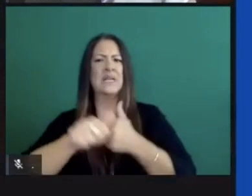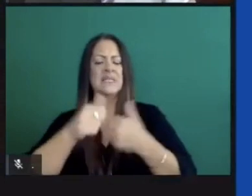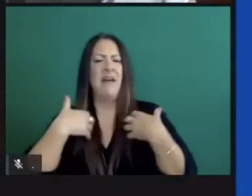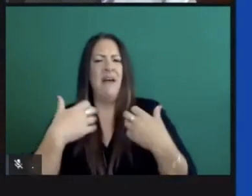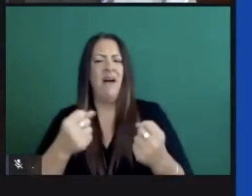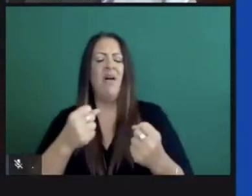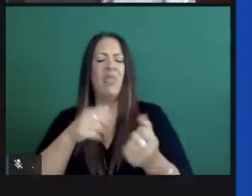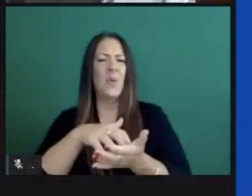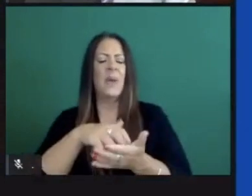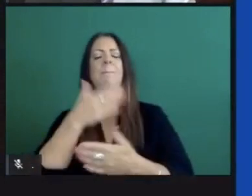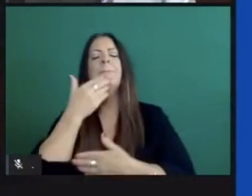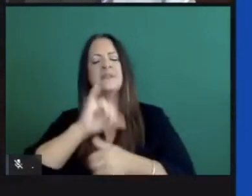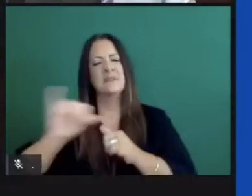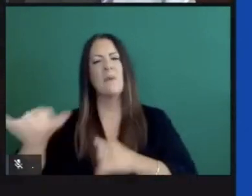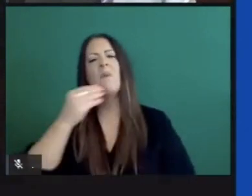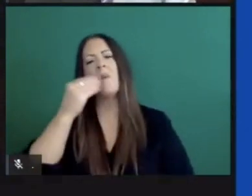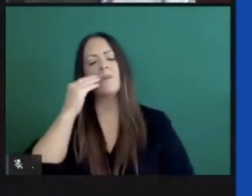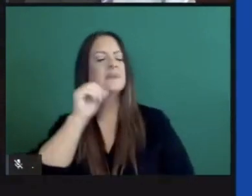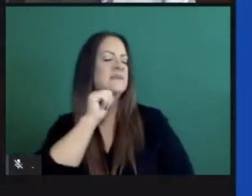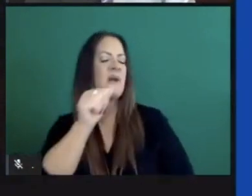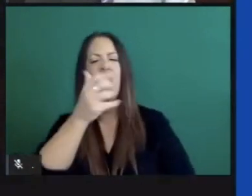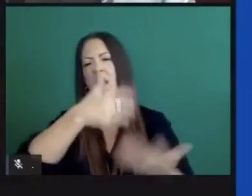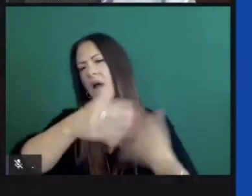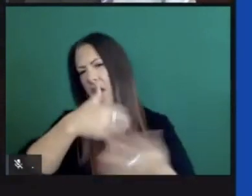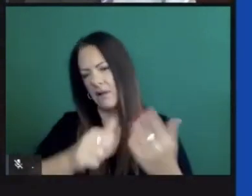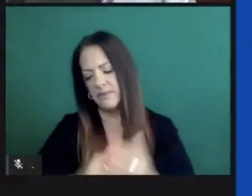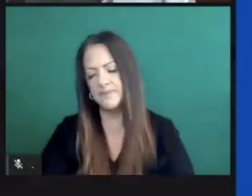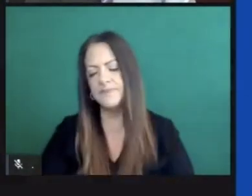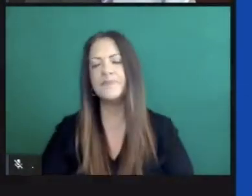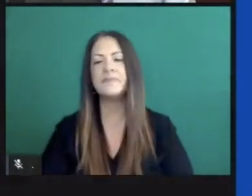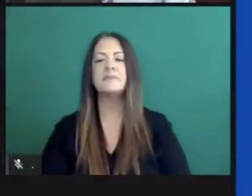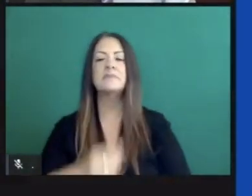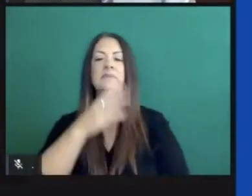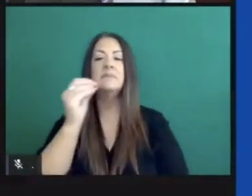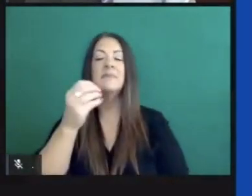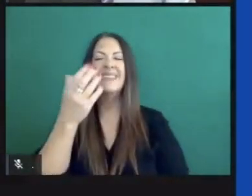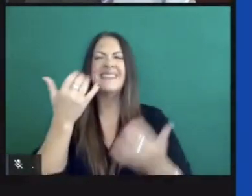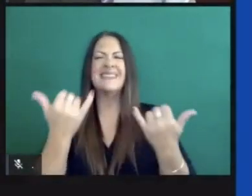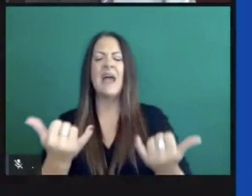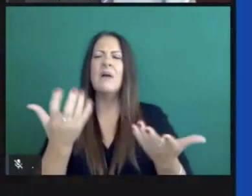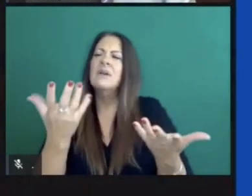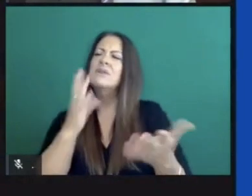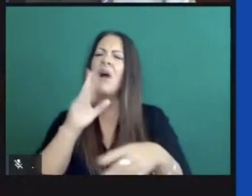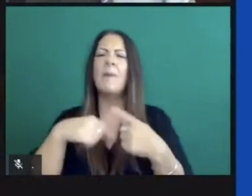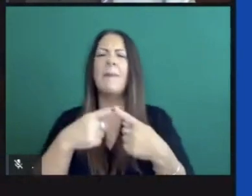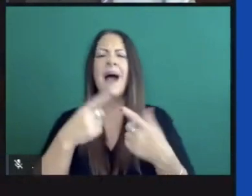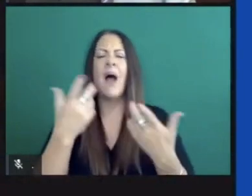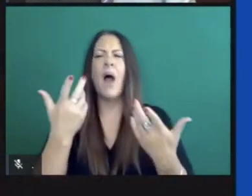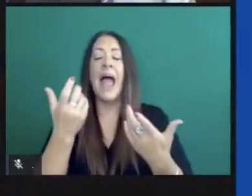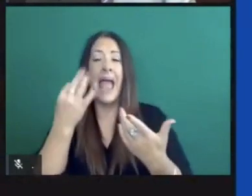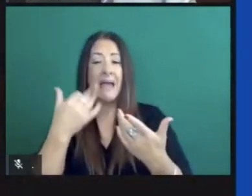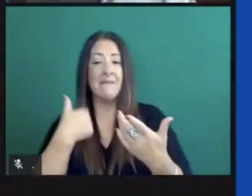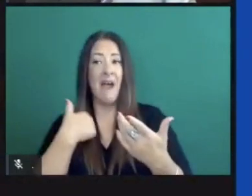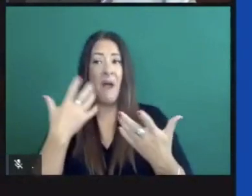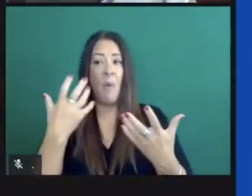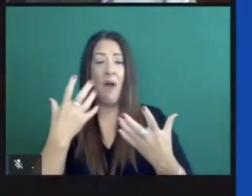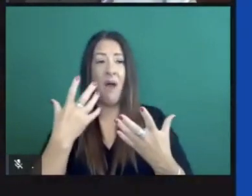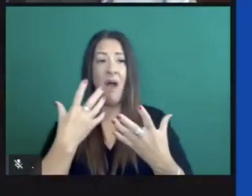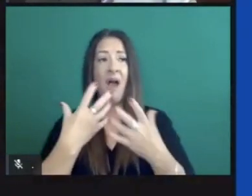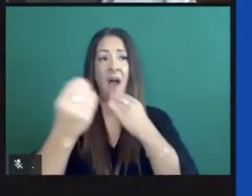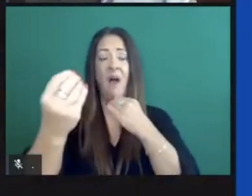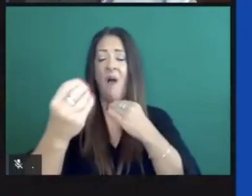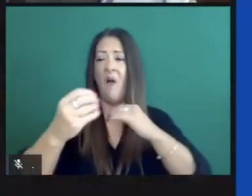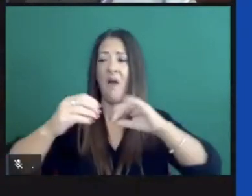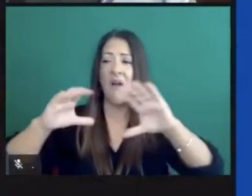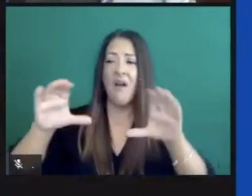that guidance? It's really talking about limiting the size of any gathering that you are planning